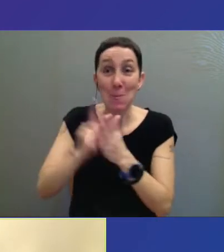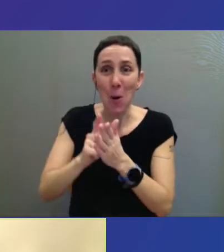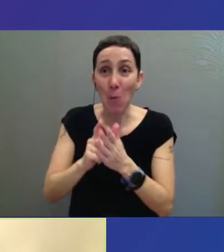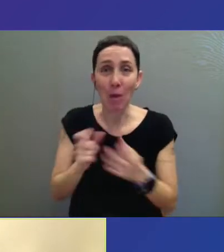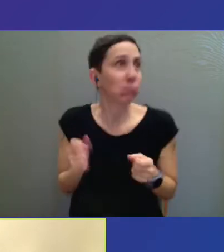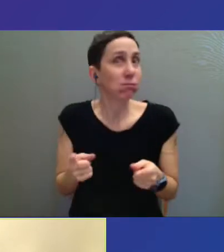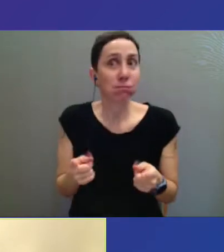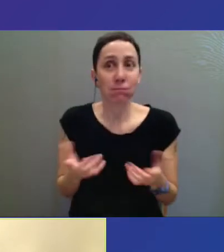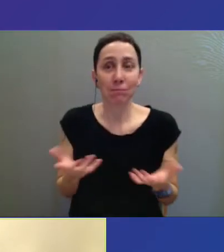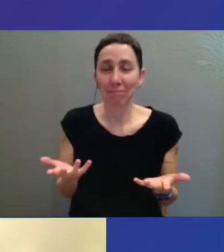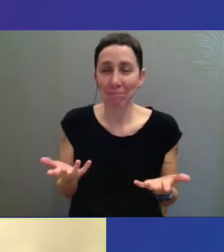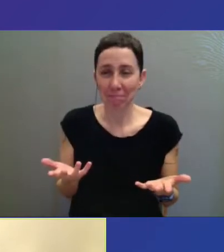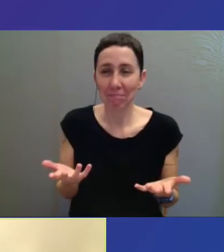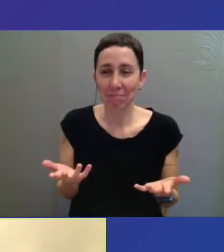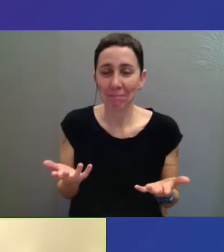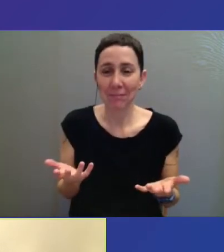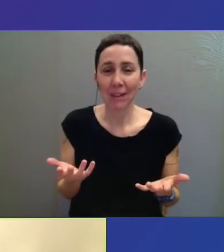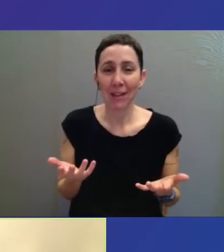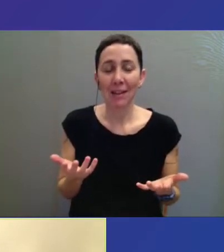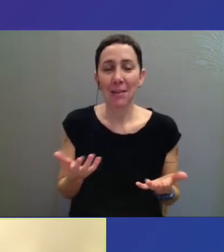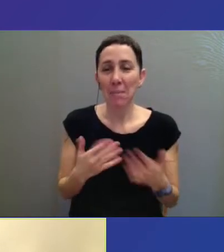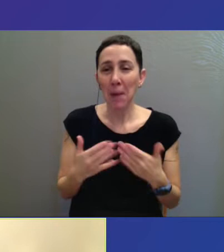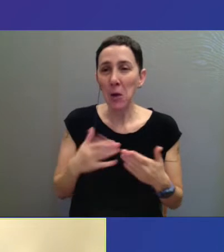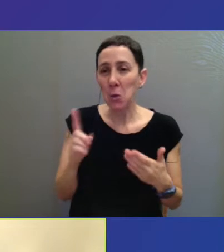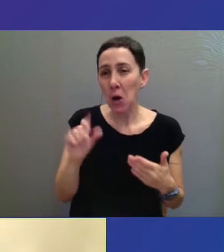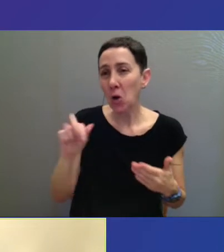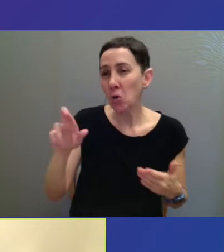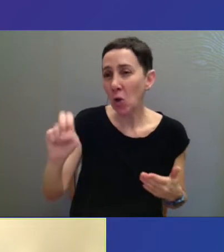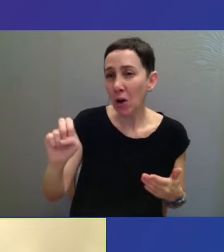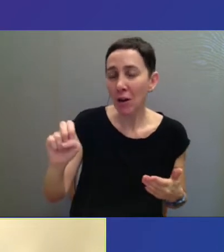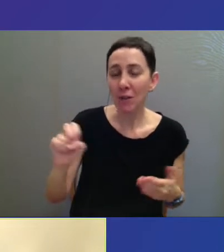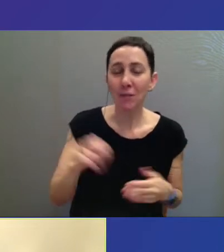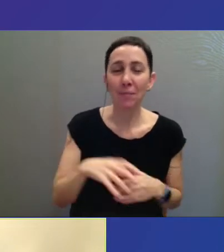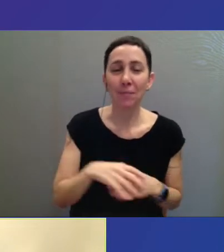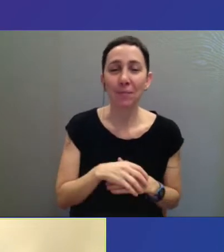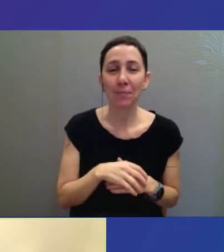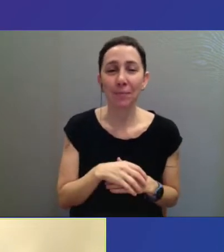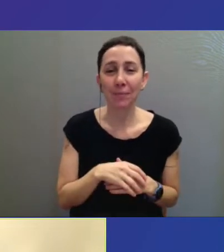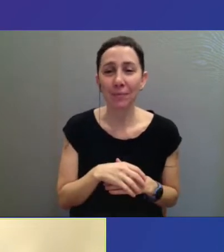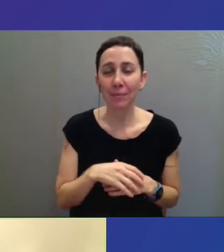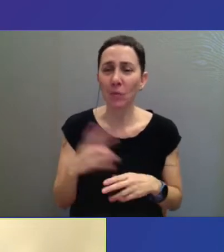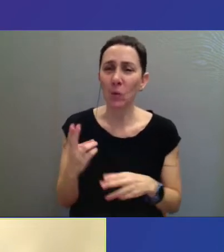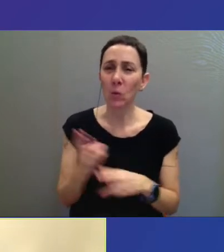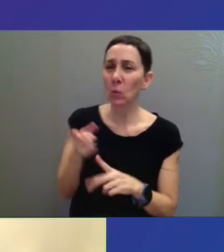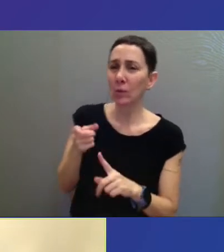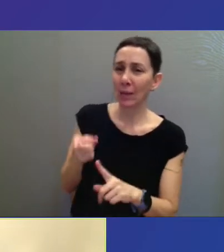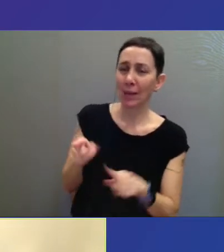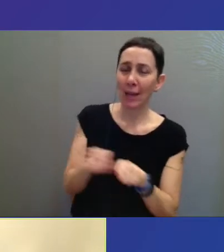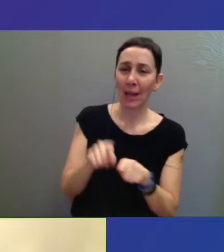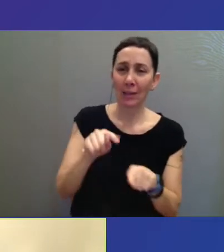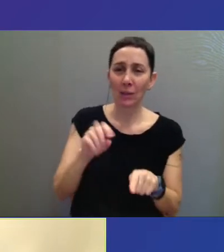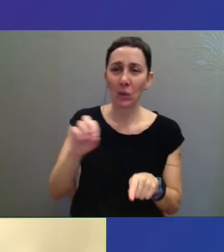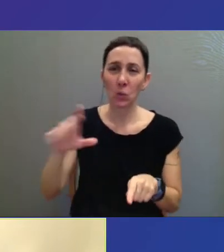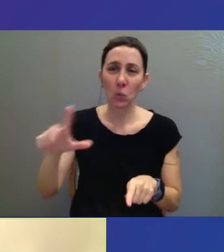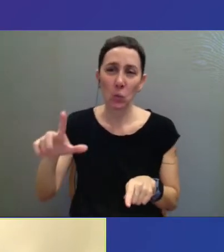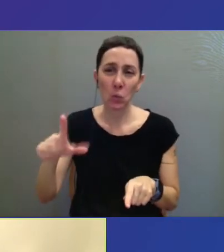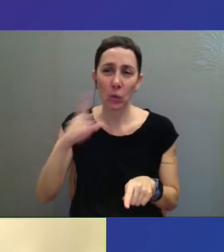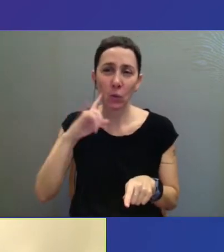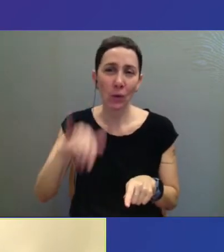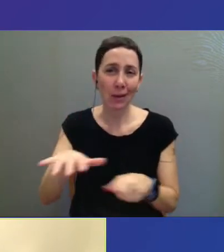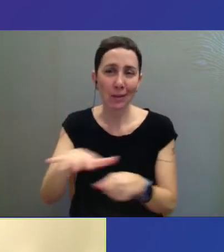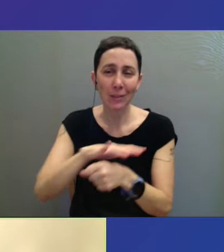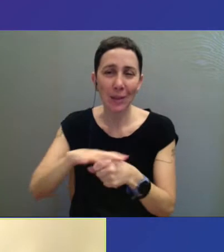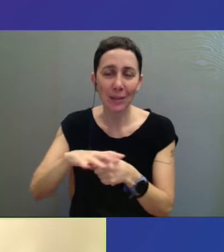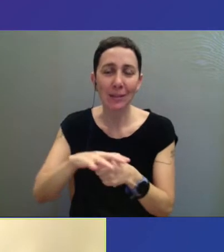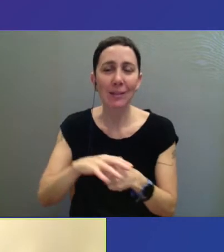then wherever you are, it's used as a tool for that space, you know? So, and